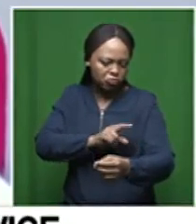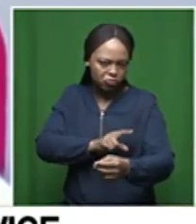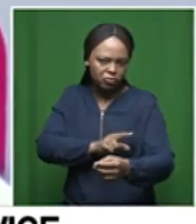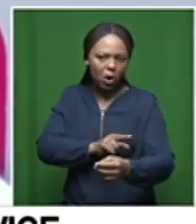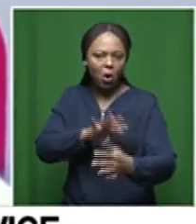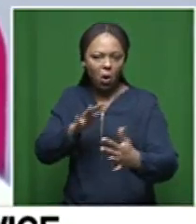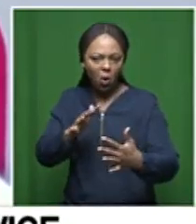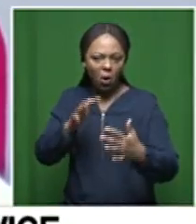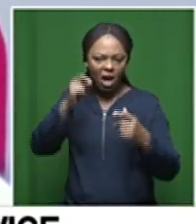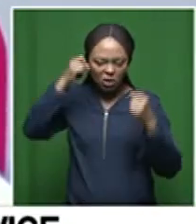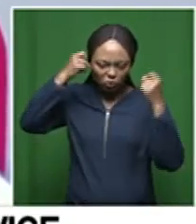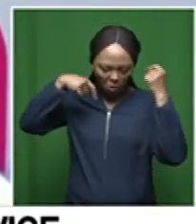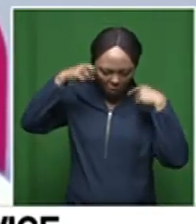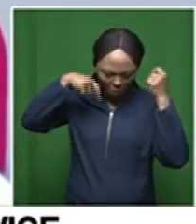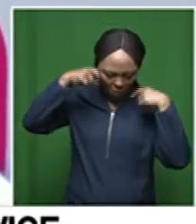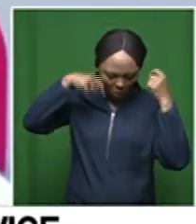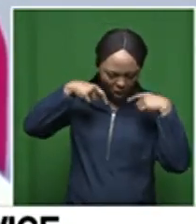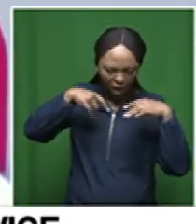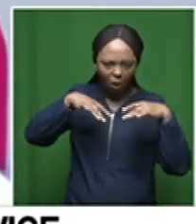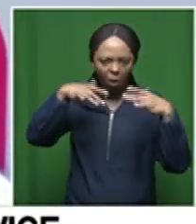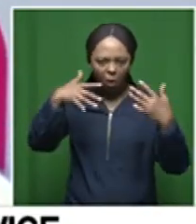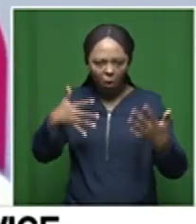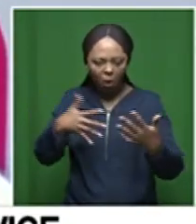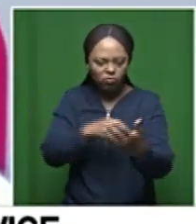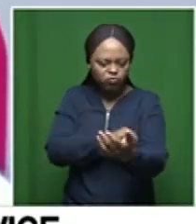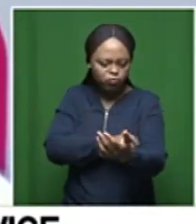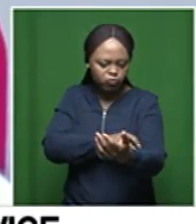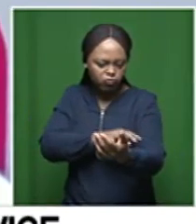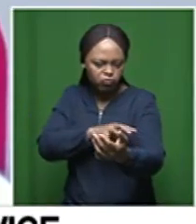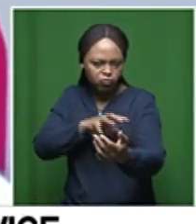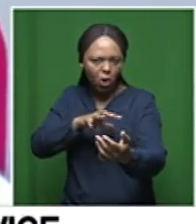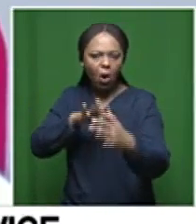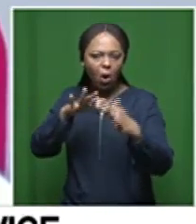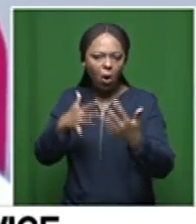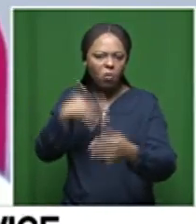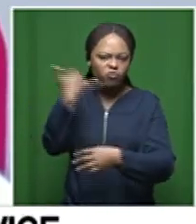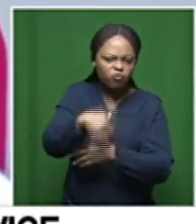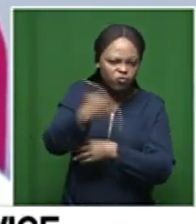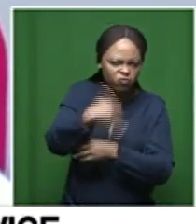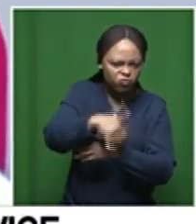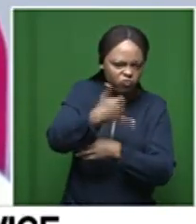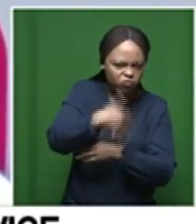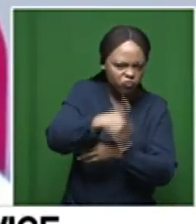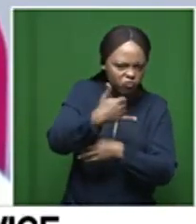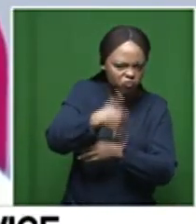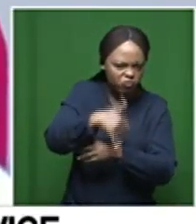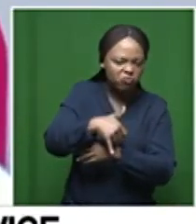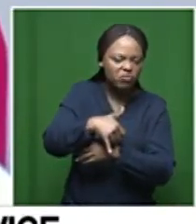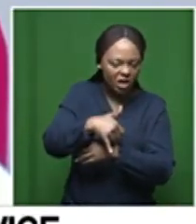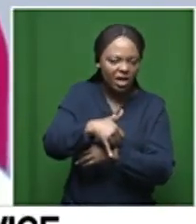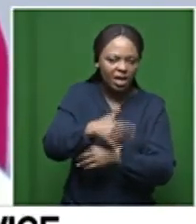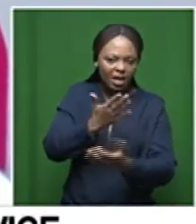with discoloration and sometimes a bit of pain as well at the point where the needle was inserted. Usually